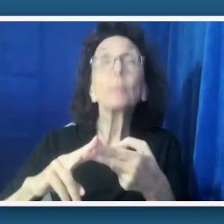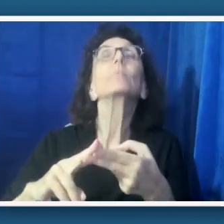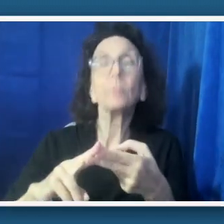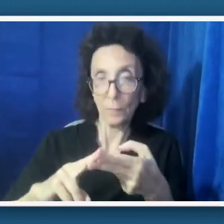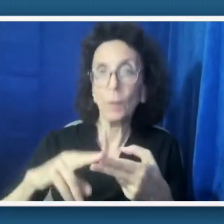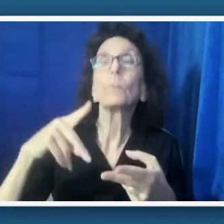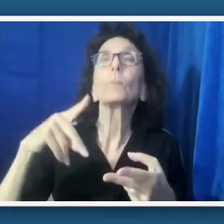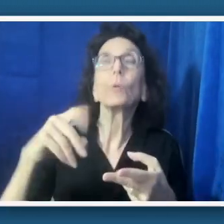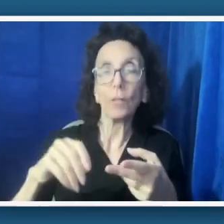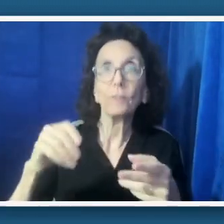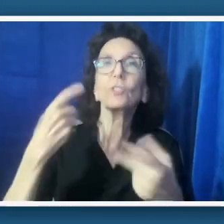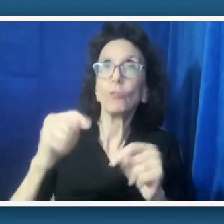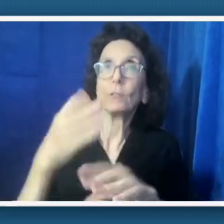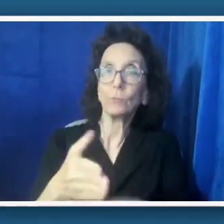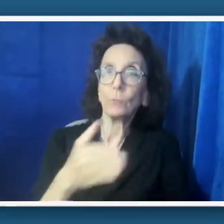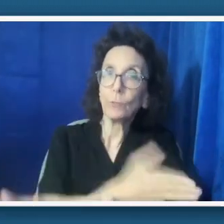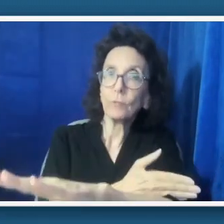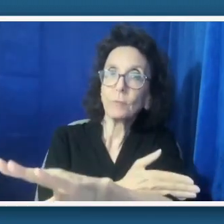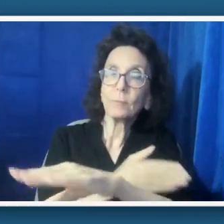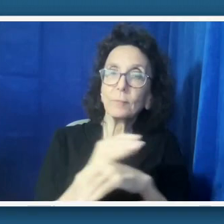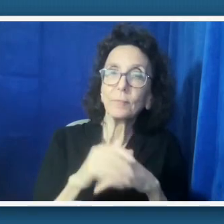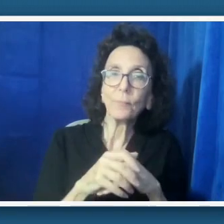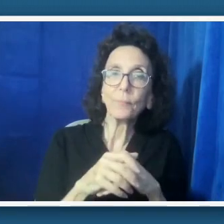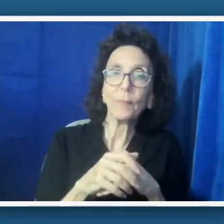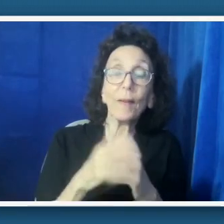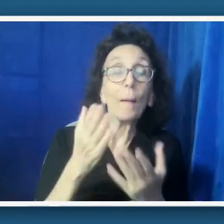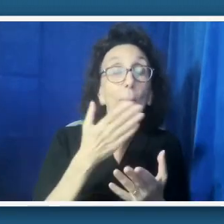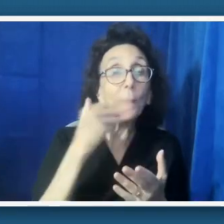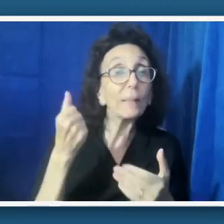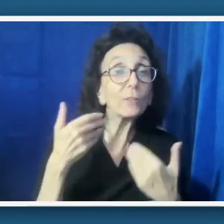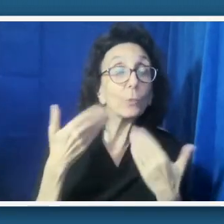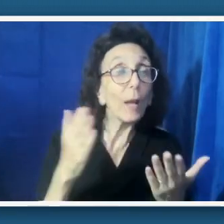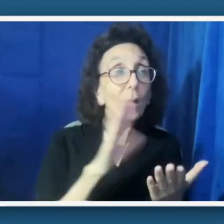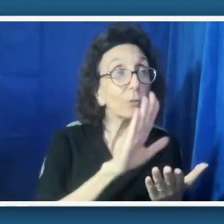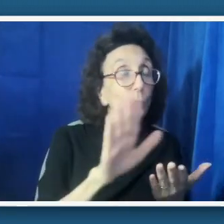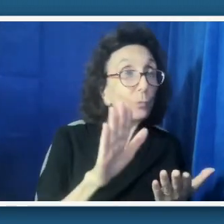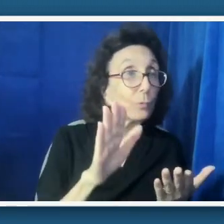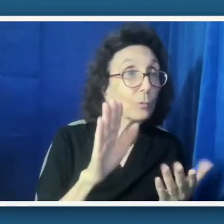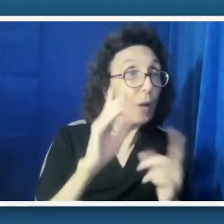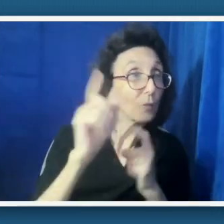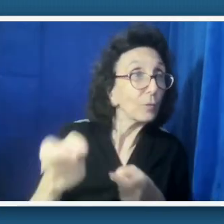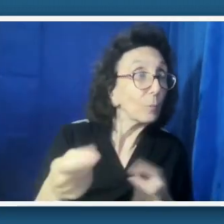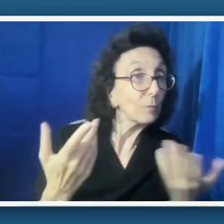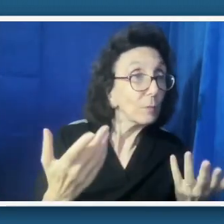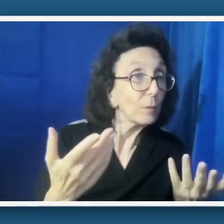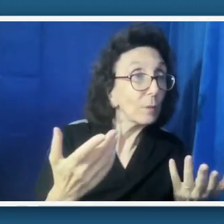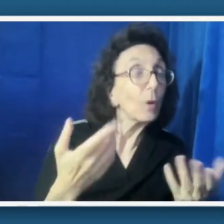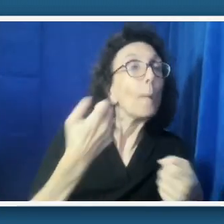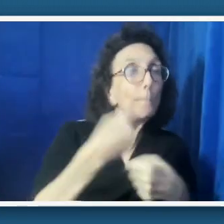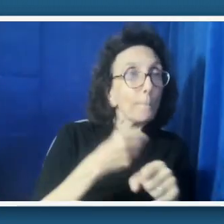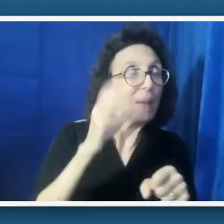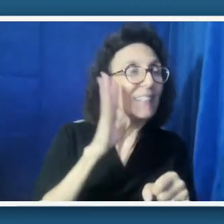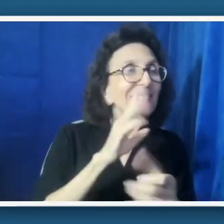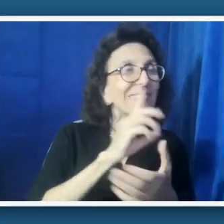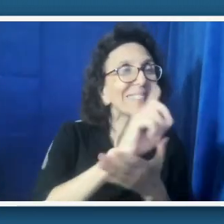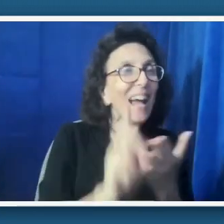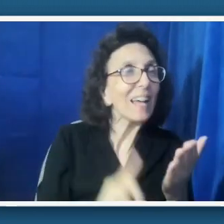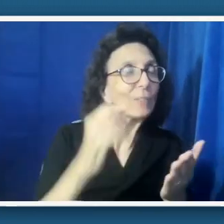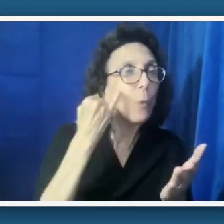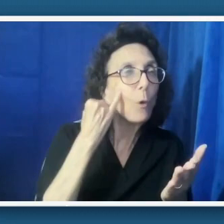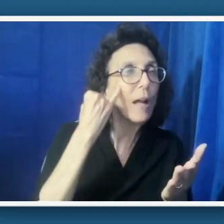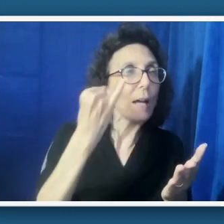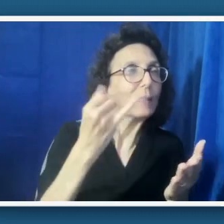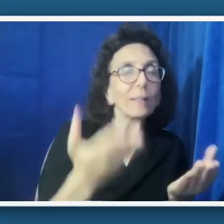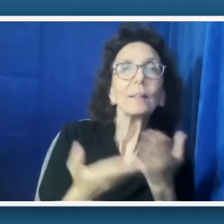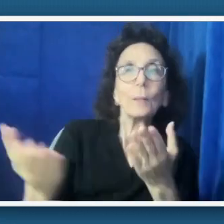to be better at that. But the best way to have your voice heard on that is to create your own stamp idea and submit it to CSAC,